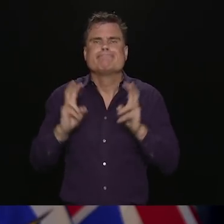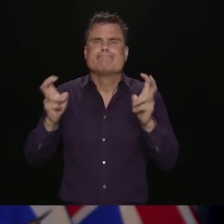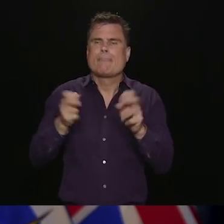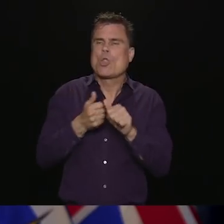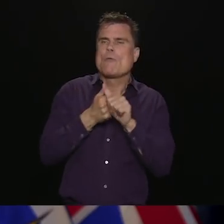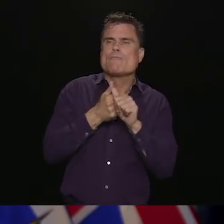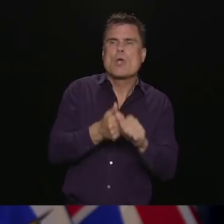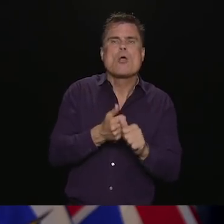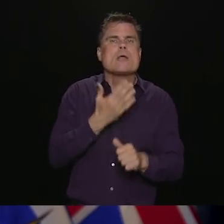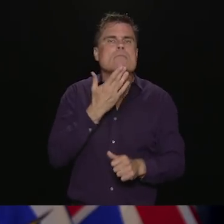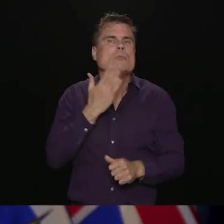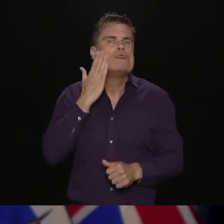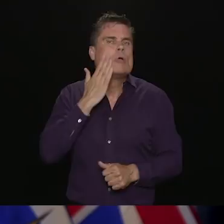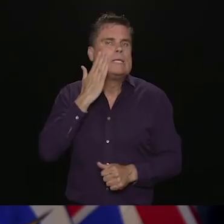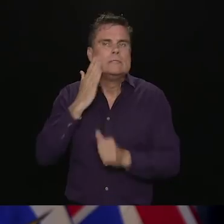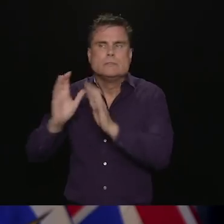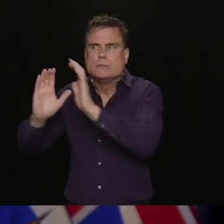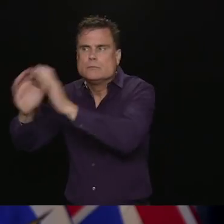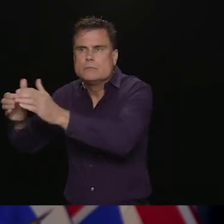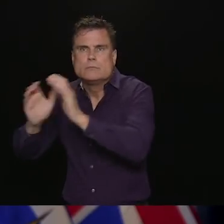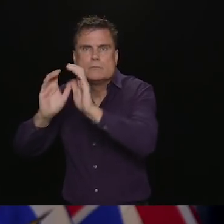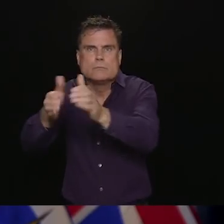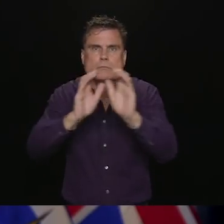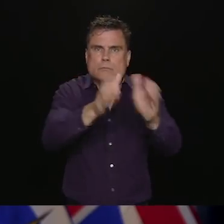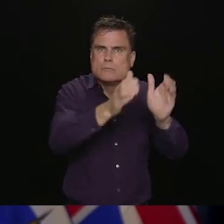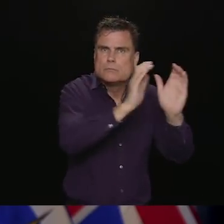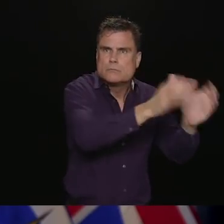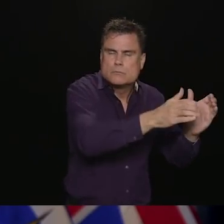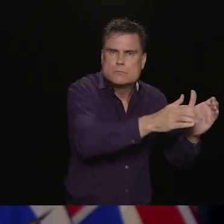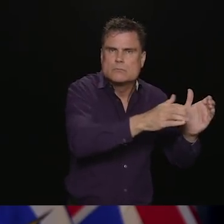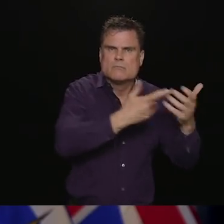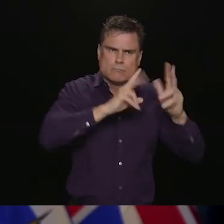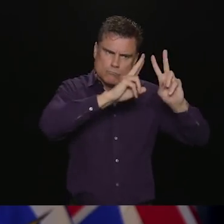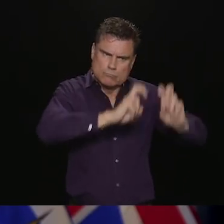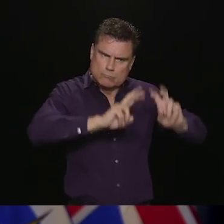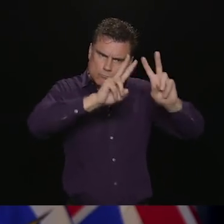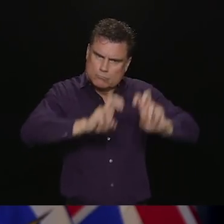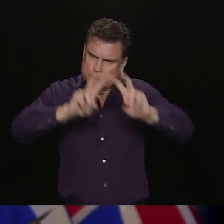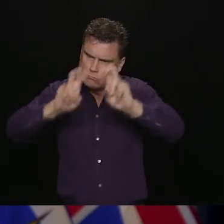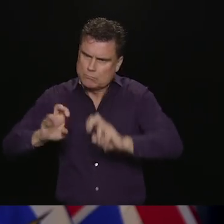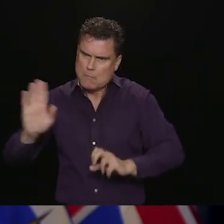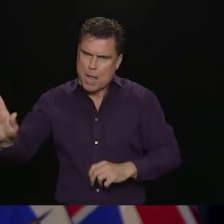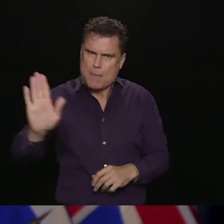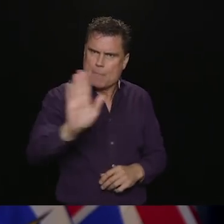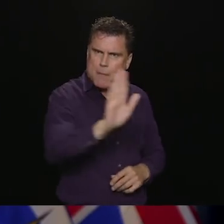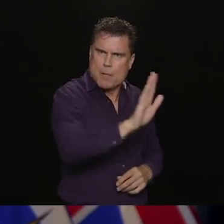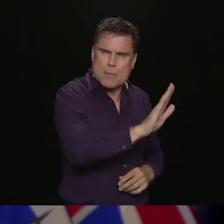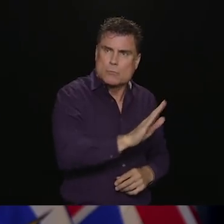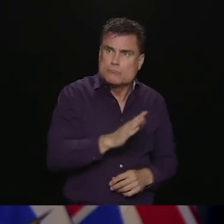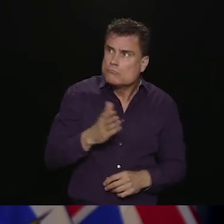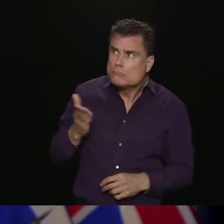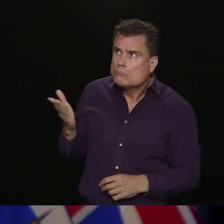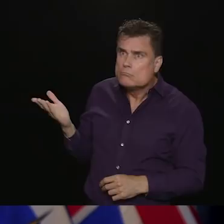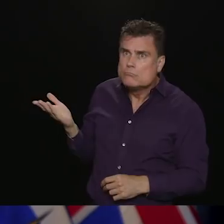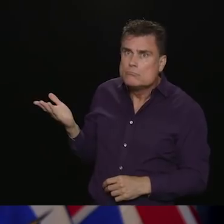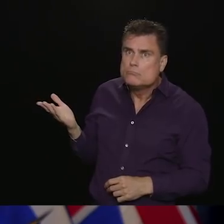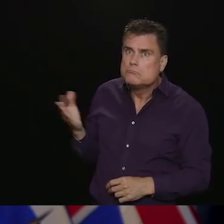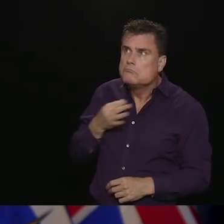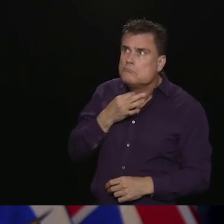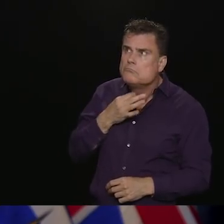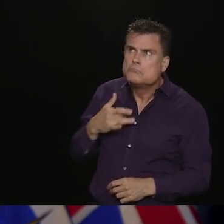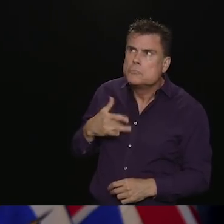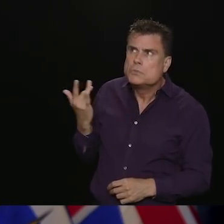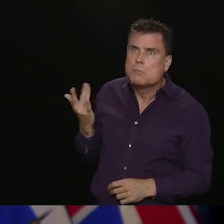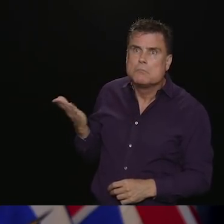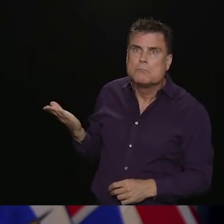at the end of May, another organization joined the call for this data. Could you update us on where in the process you are and when British Columbians